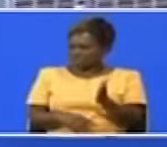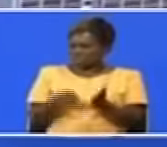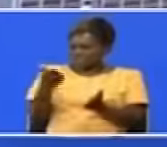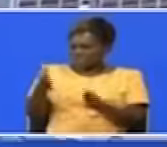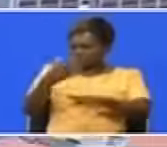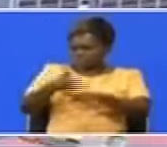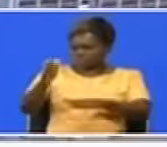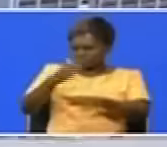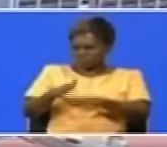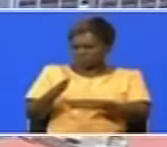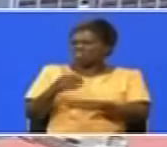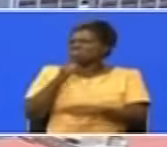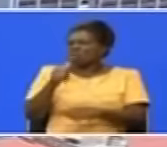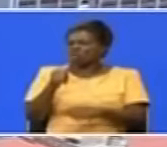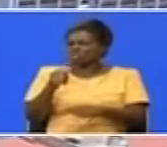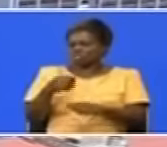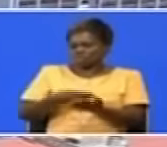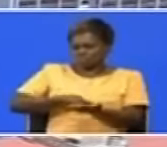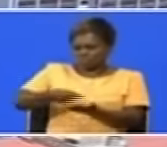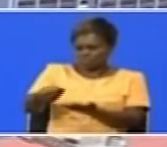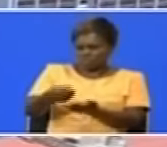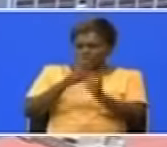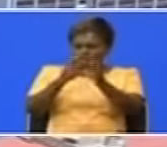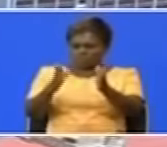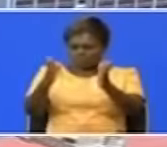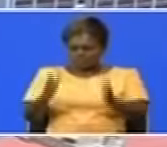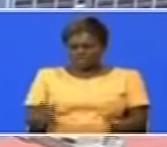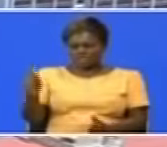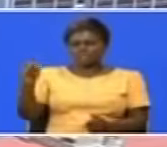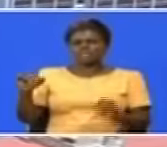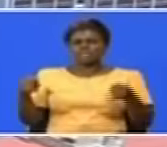renting as opposed to buying property. Joy Doreen Bira, KTN News.